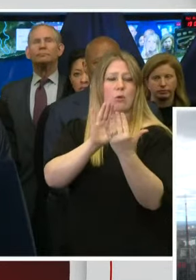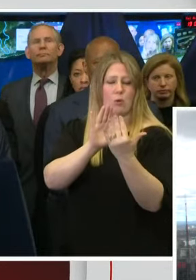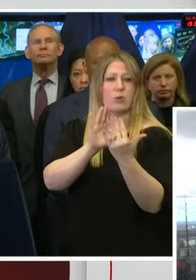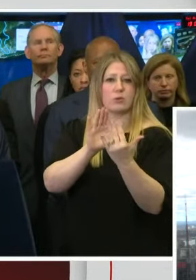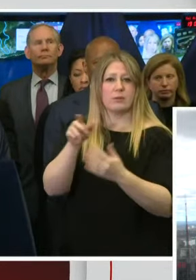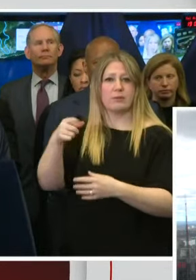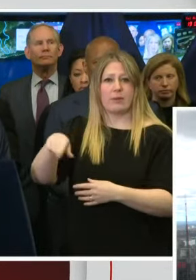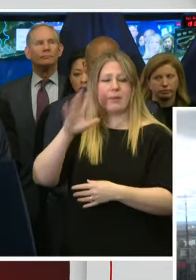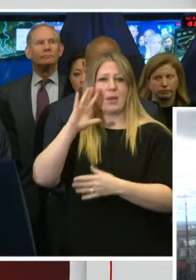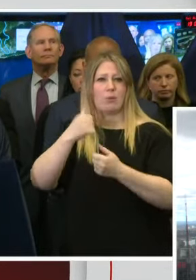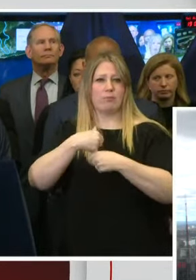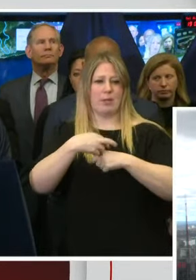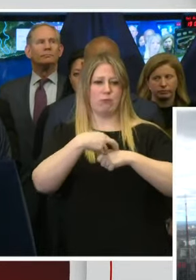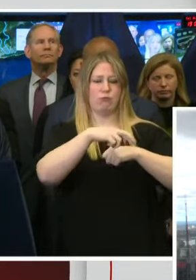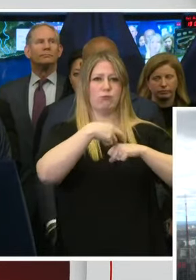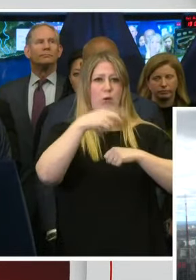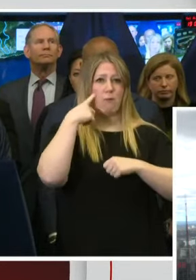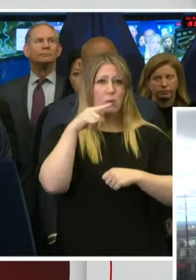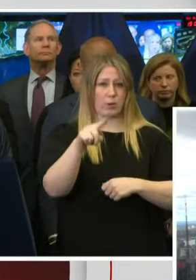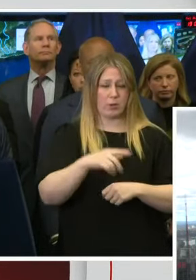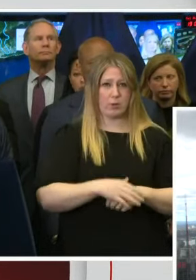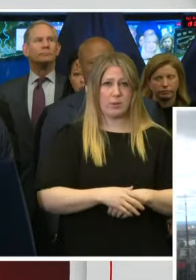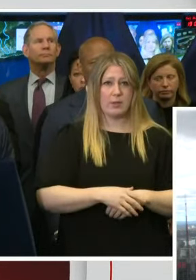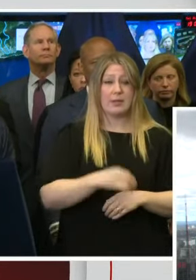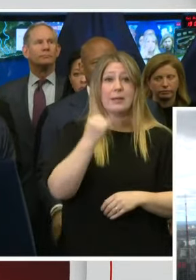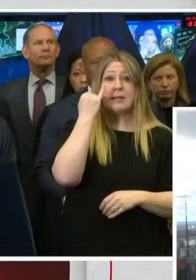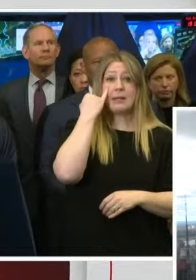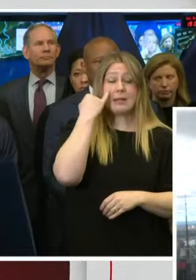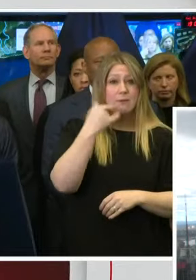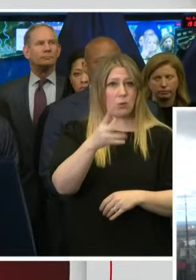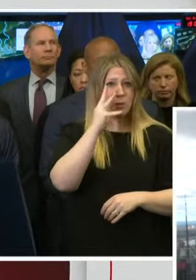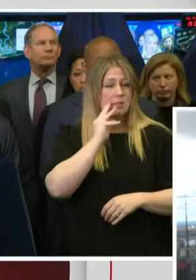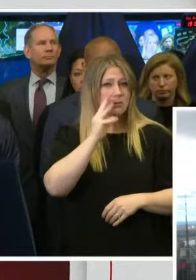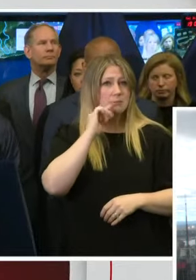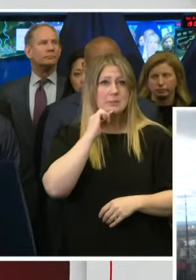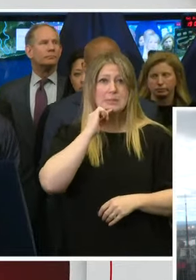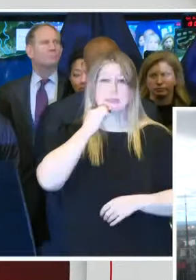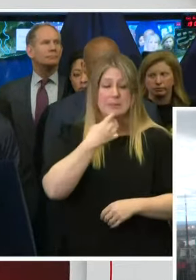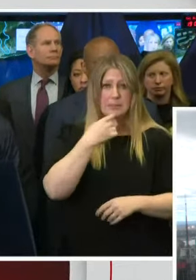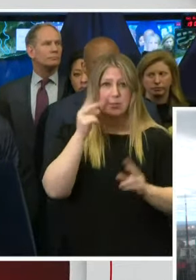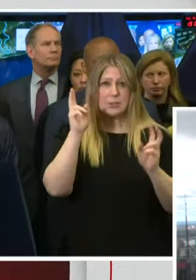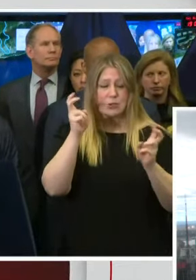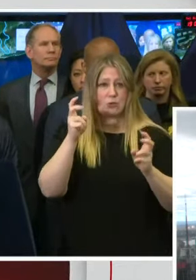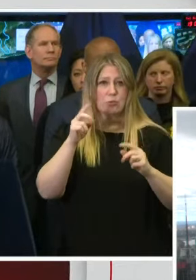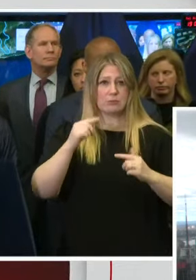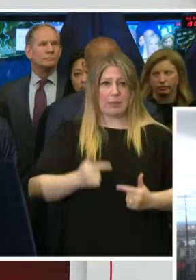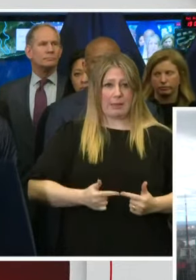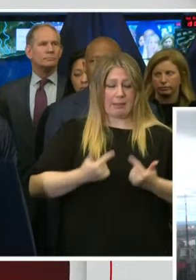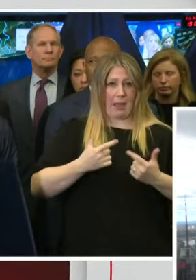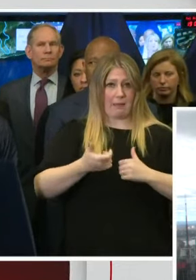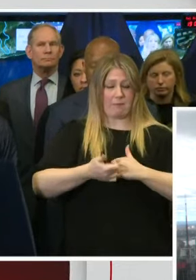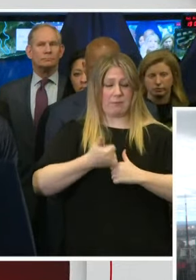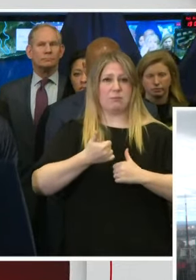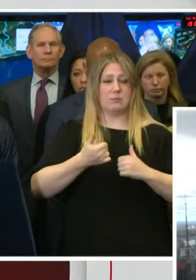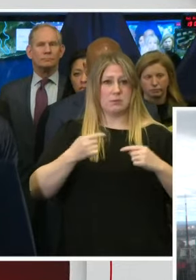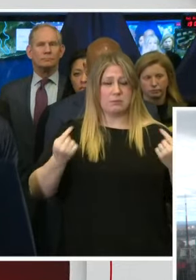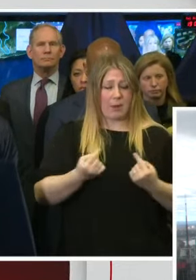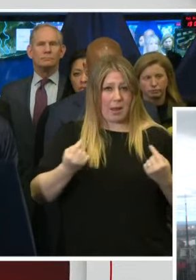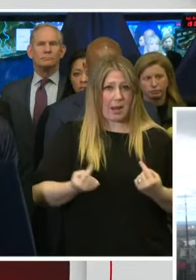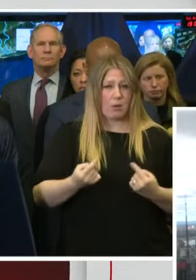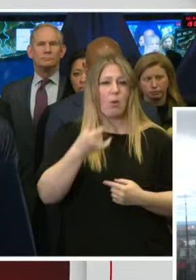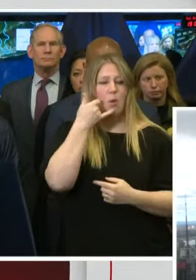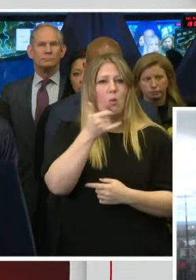refer those needs. If you have a life safety issue, please use and call 911 immediately, but